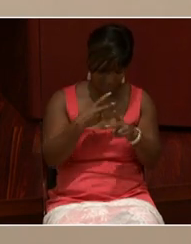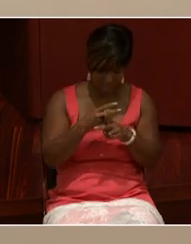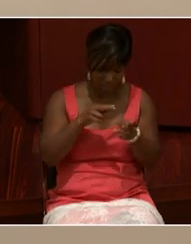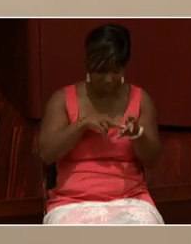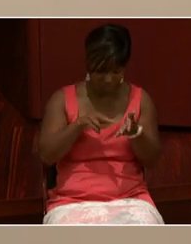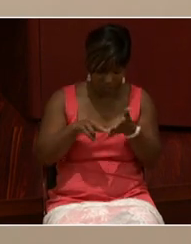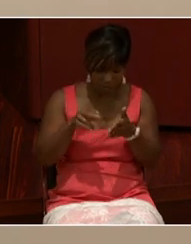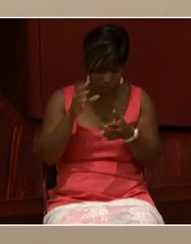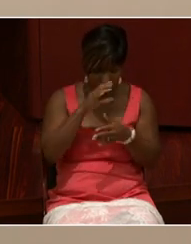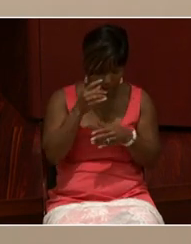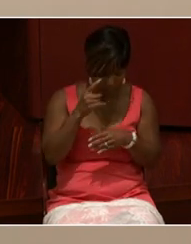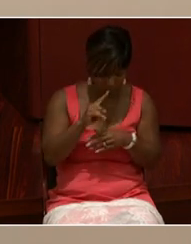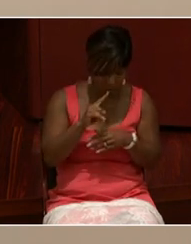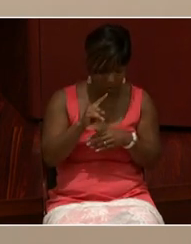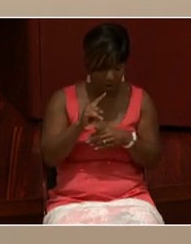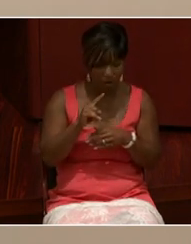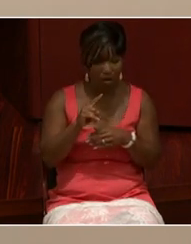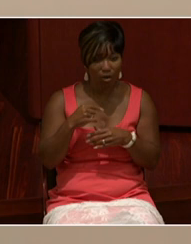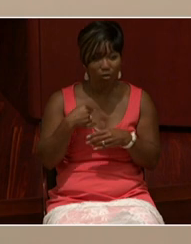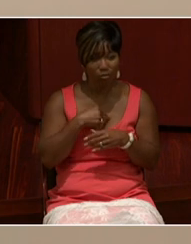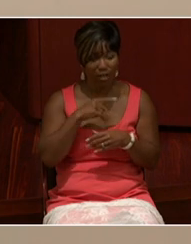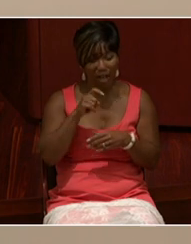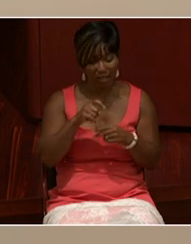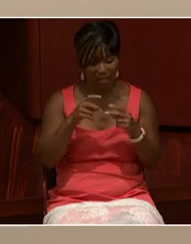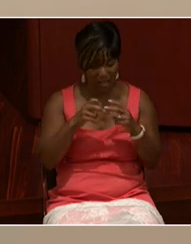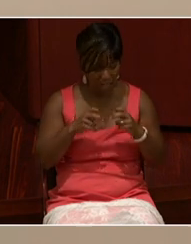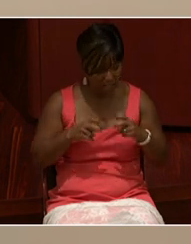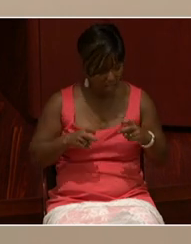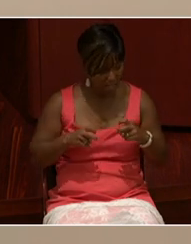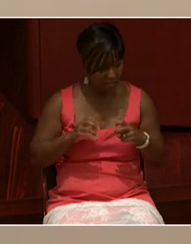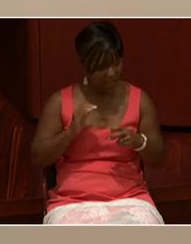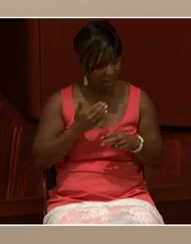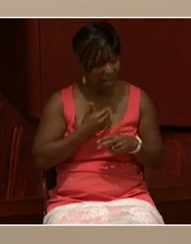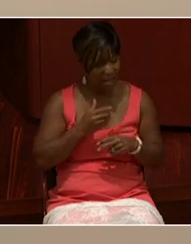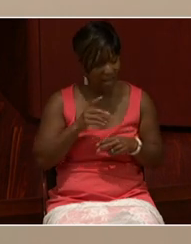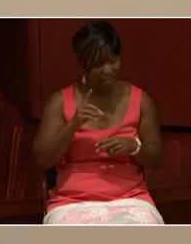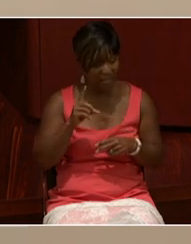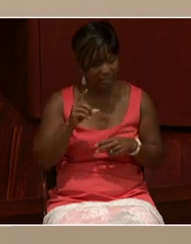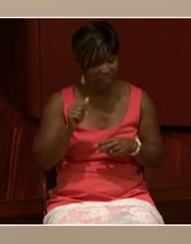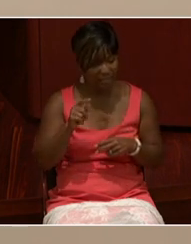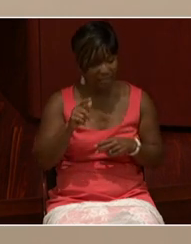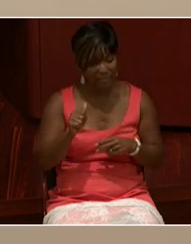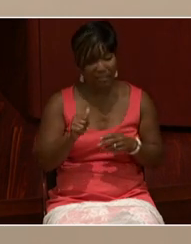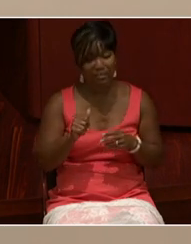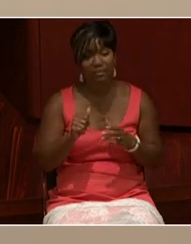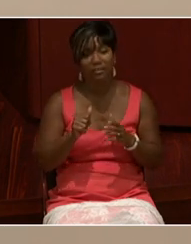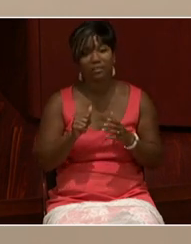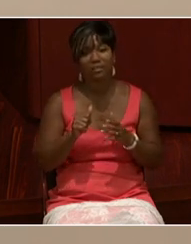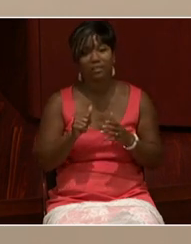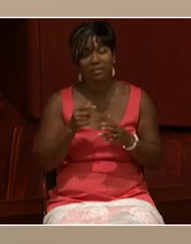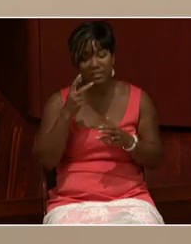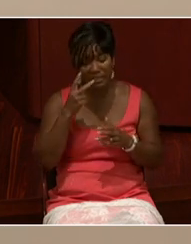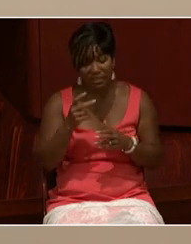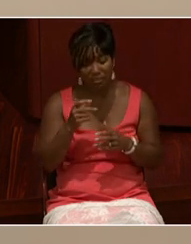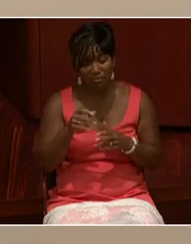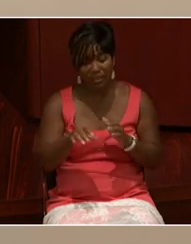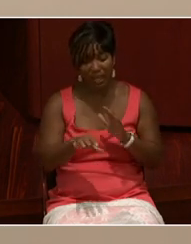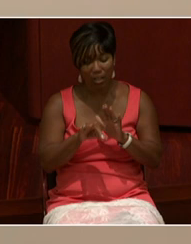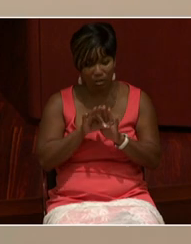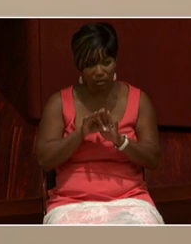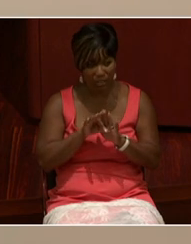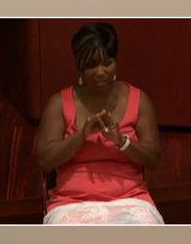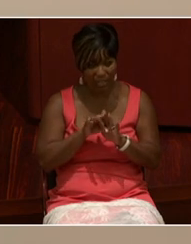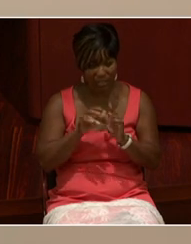them know what type of research you're looking for. And we'd have to analyze our our data spreadsheets on and see if we can locate